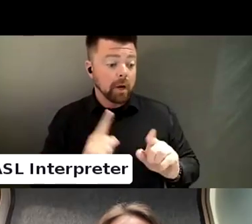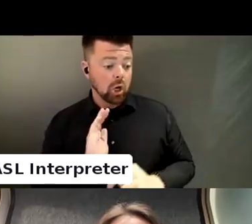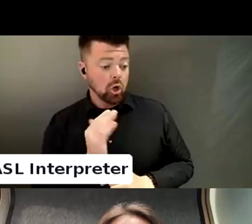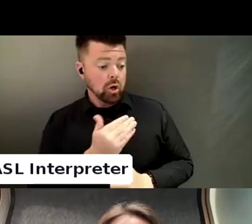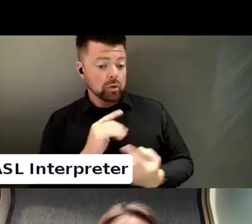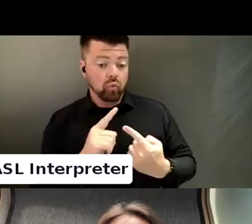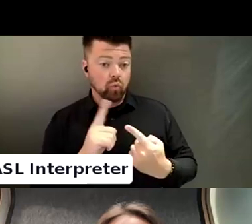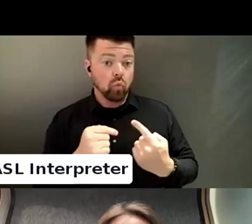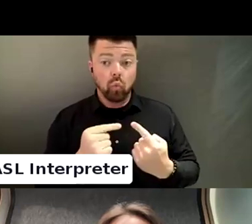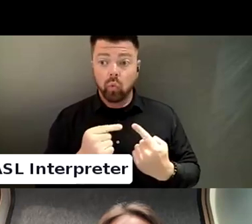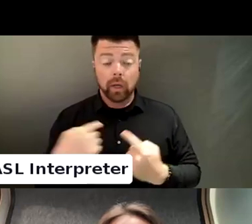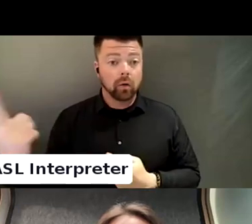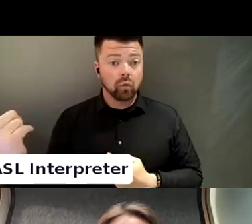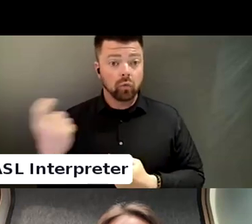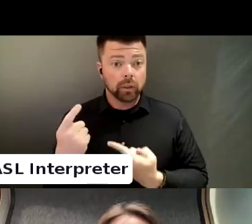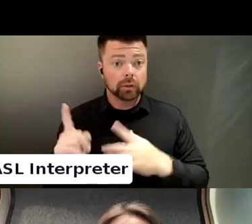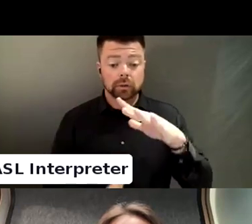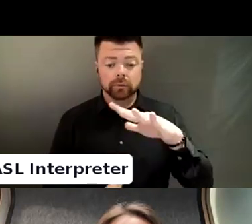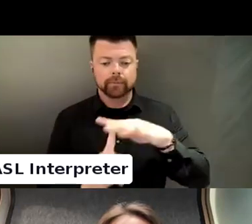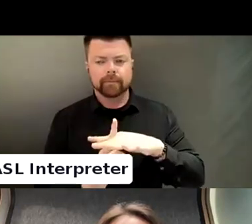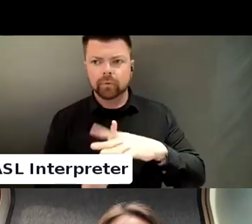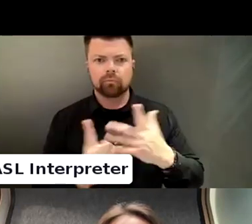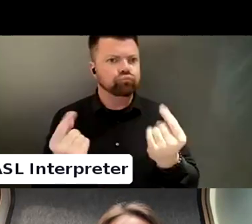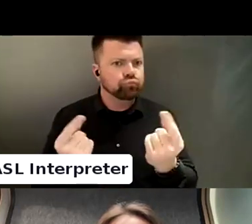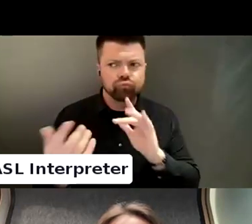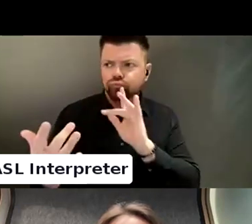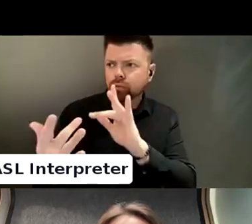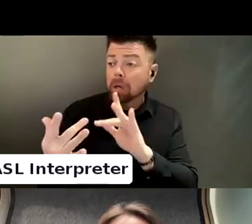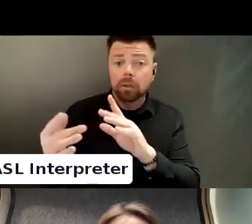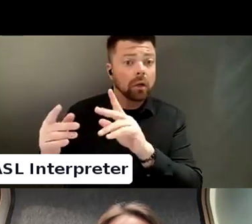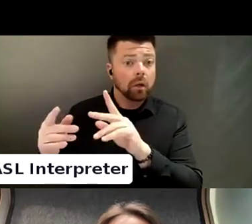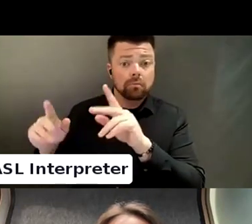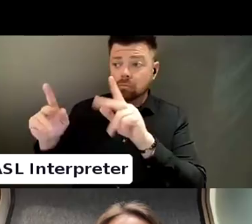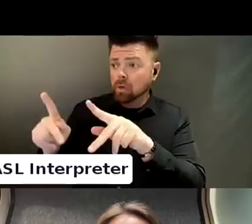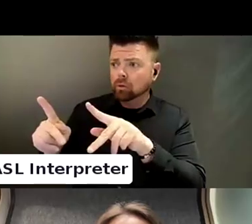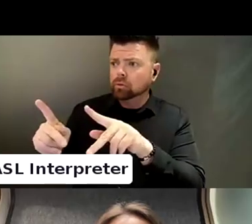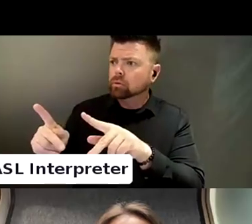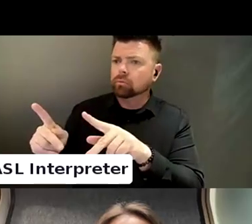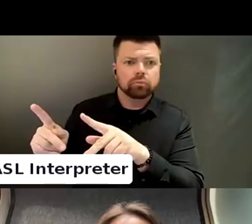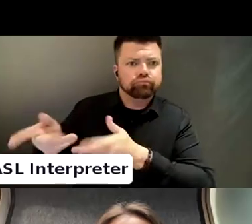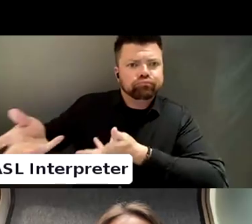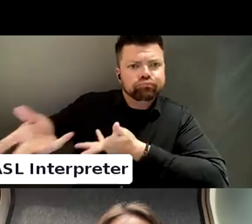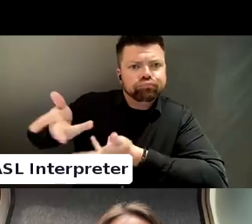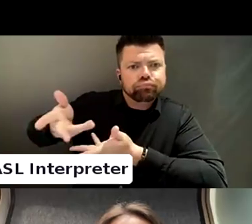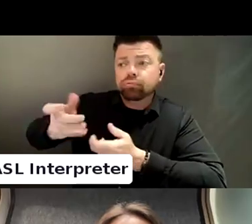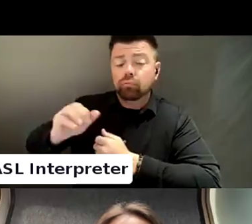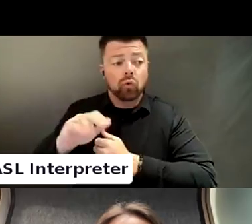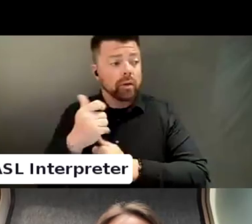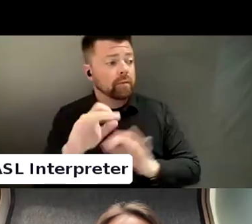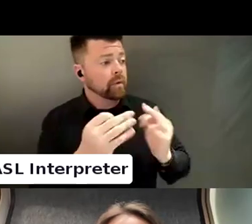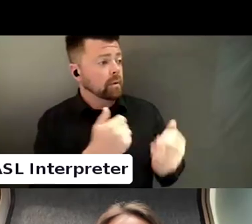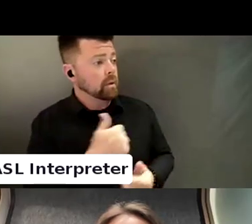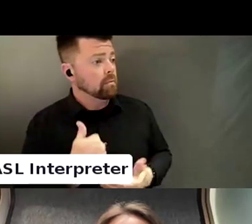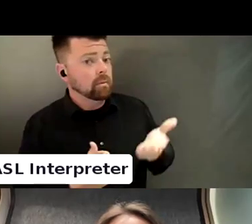inquiry, we'll often have a brief phone call with either the person themselves who's expressing interest or a family member, if that happens to be